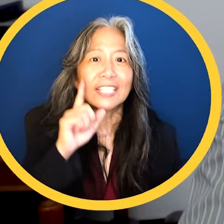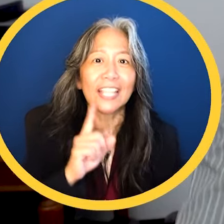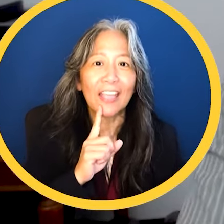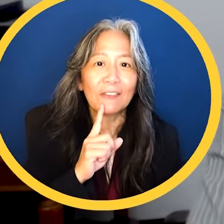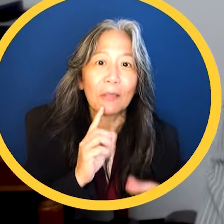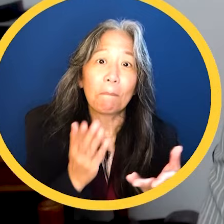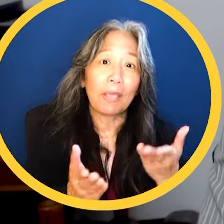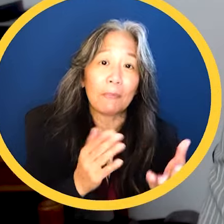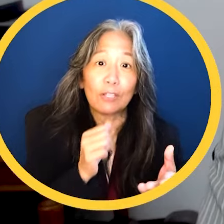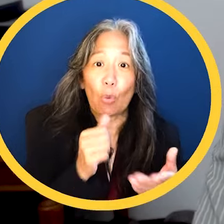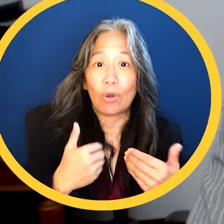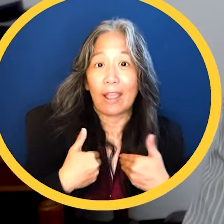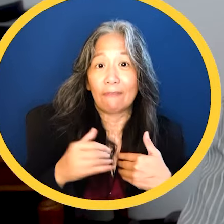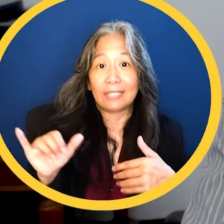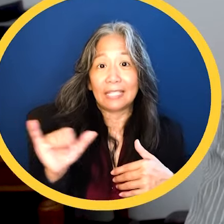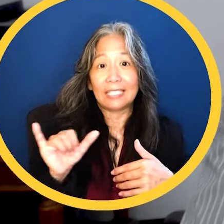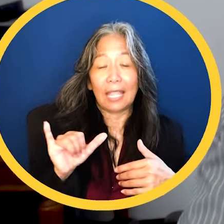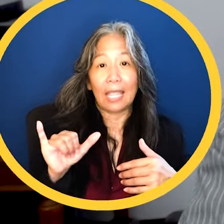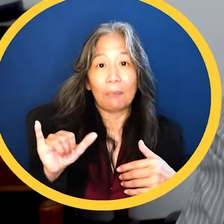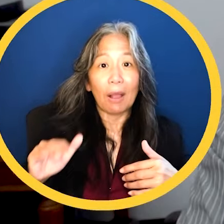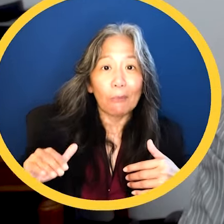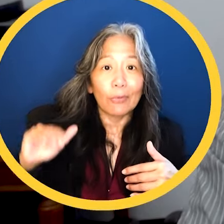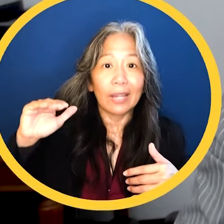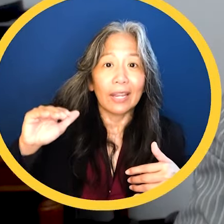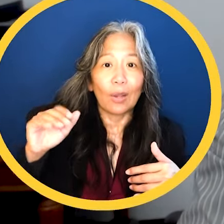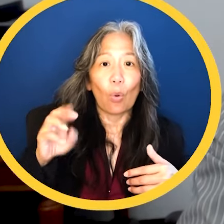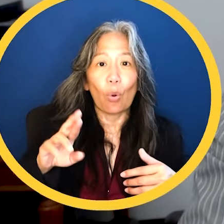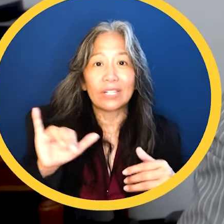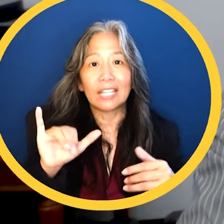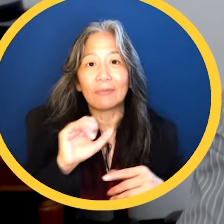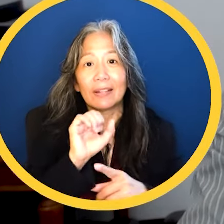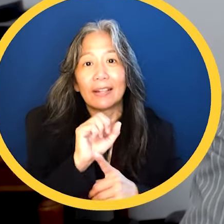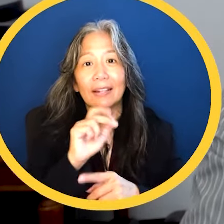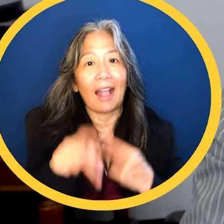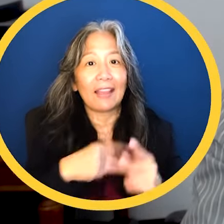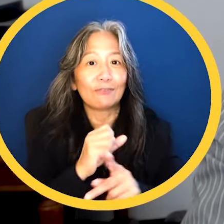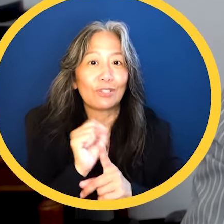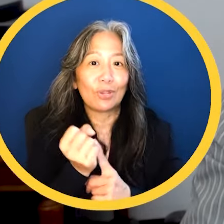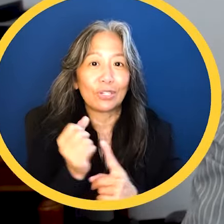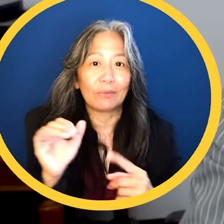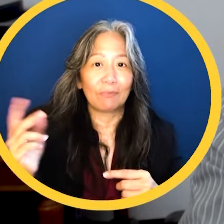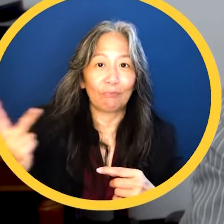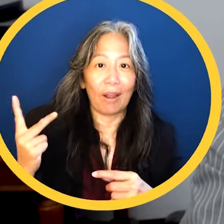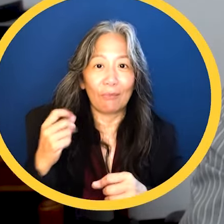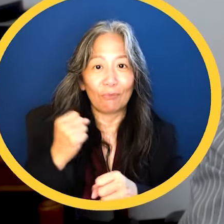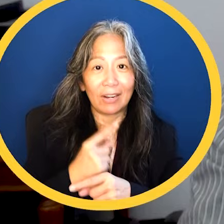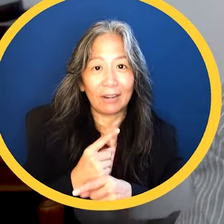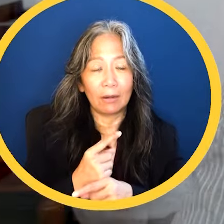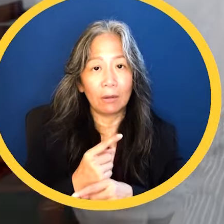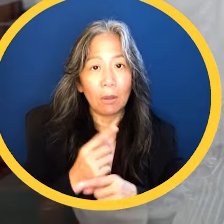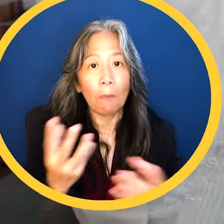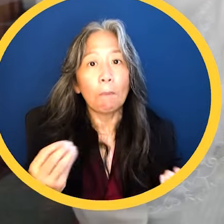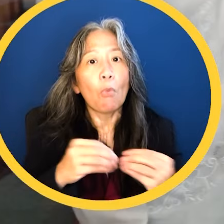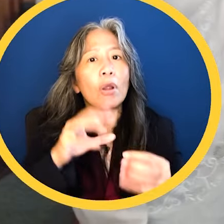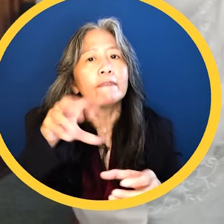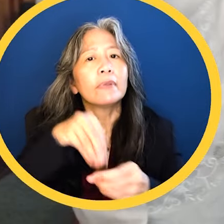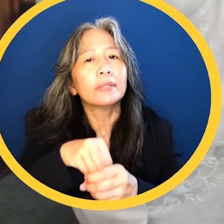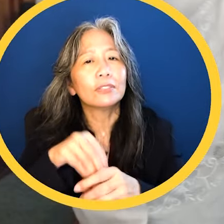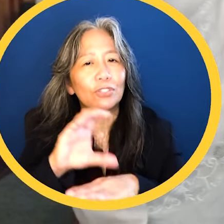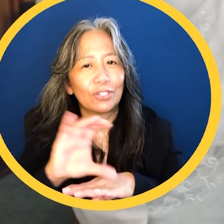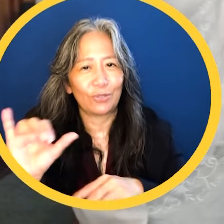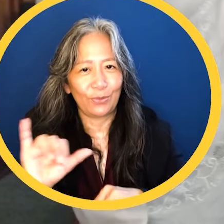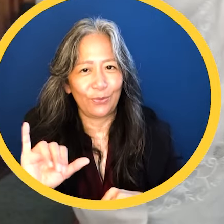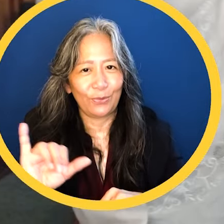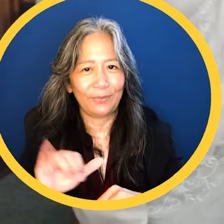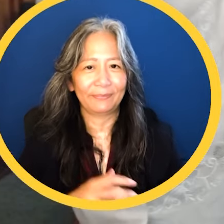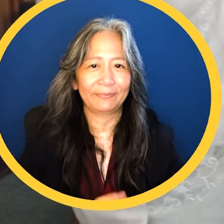those who are deaf, who maybe don't have the same upbringing or the same kind of situation my brother and I had. They would be more involved